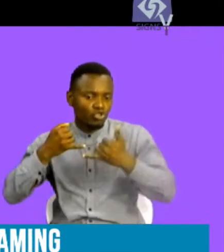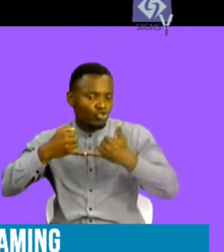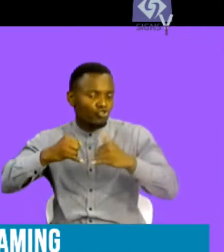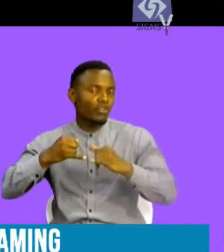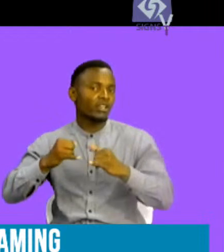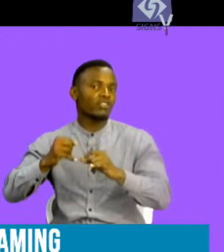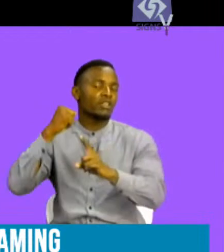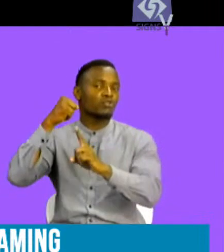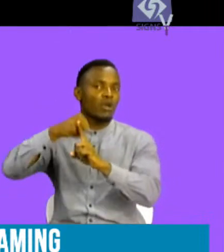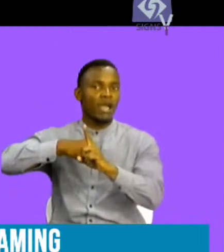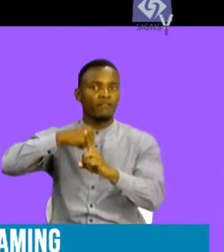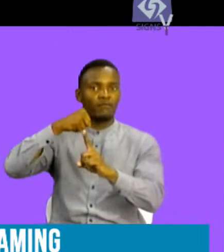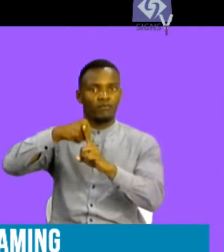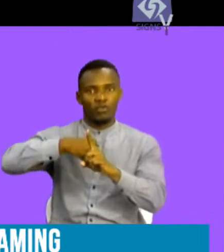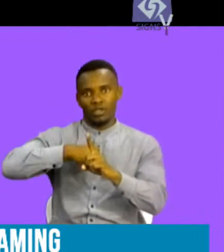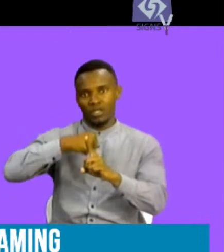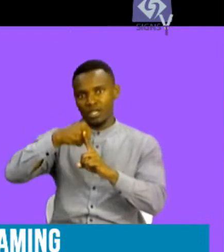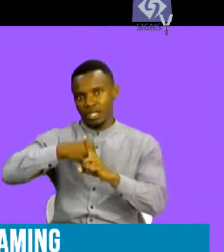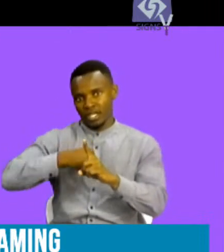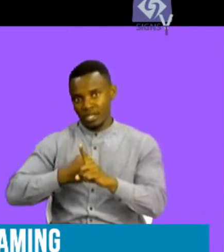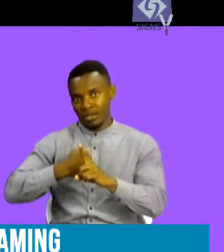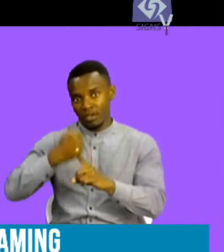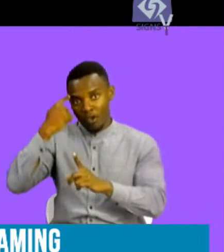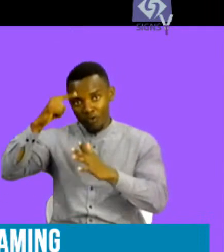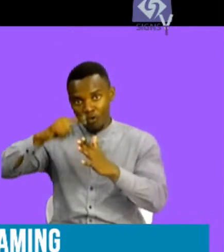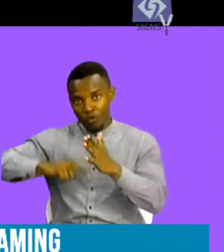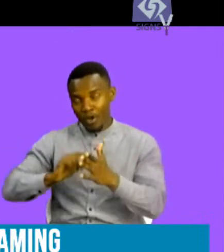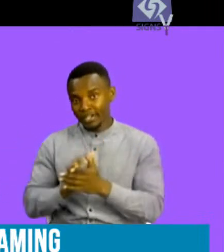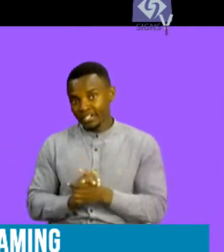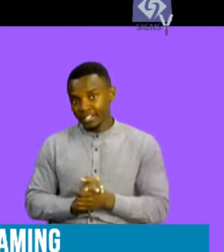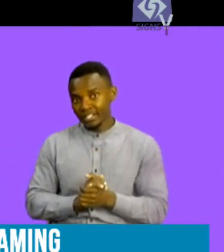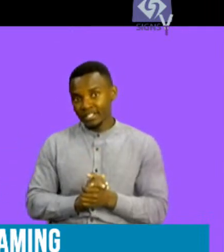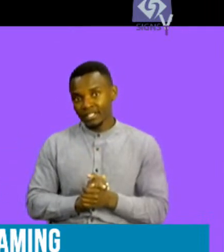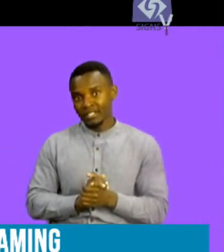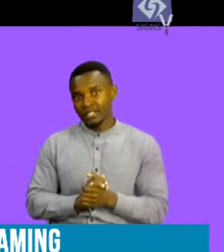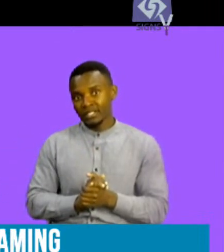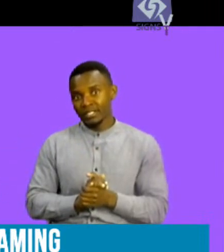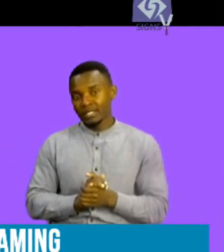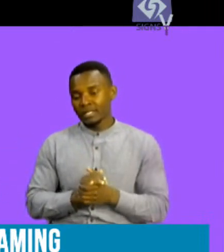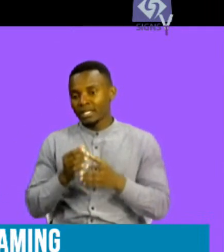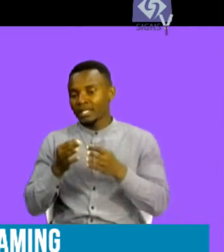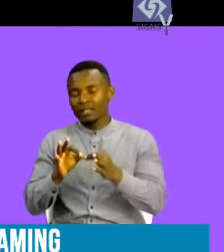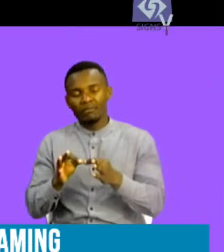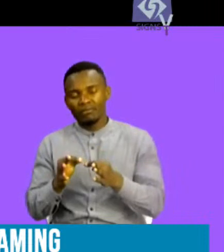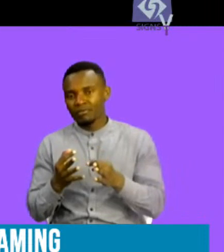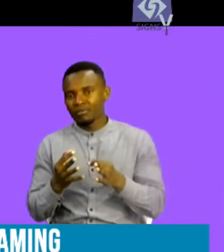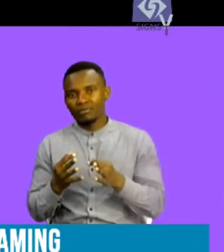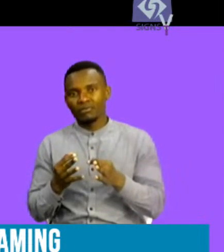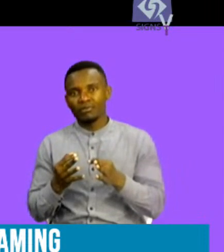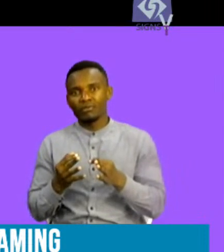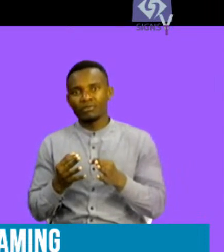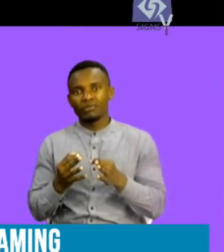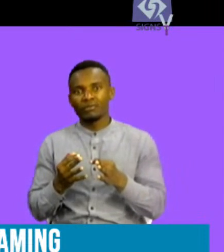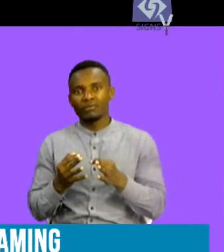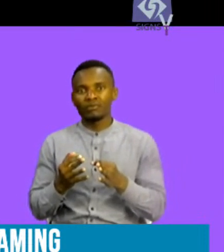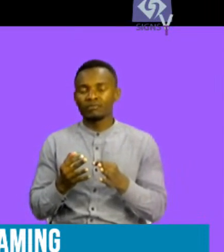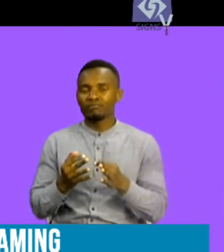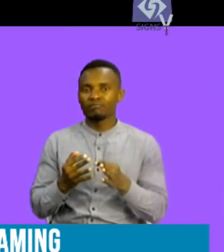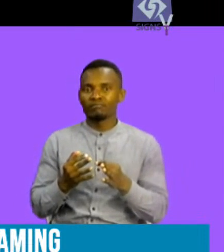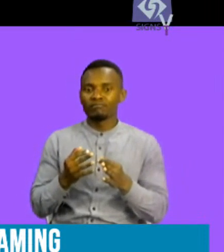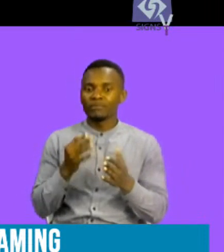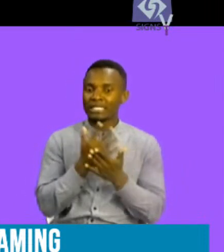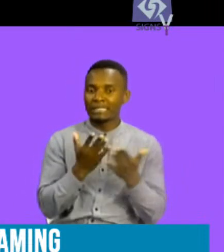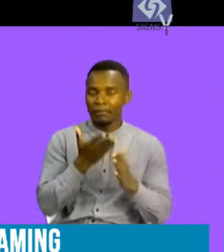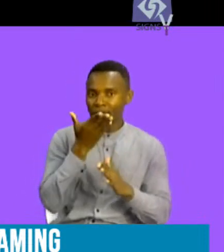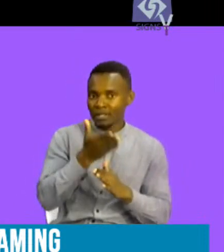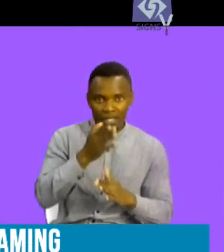advocate. To advocate for in case of any health, any education, you advocate